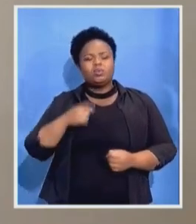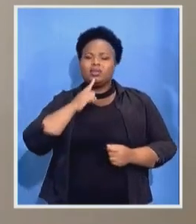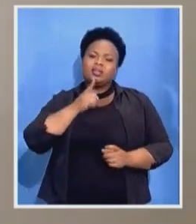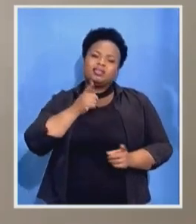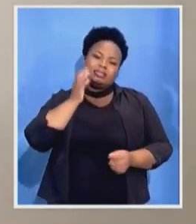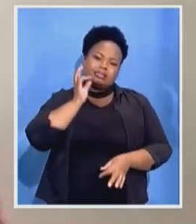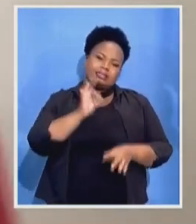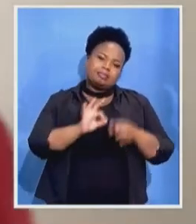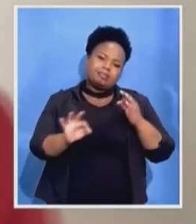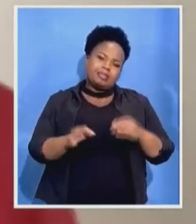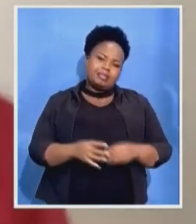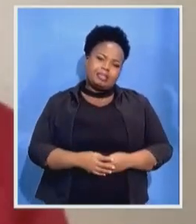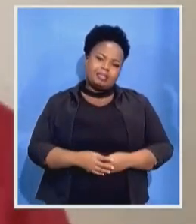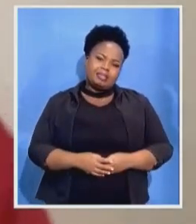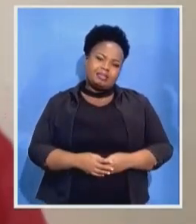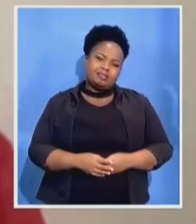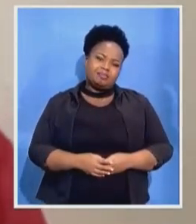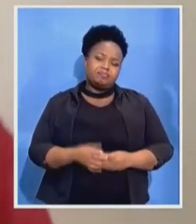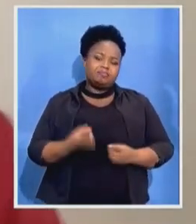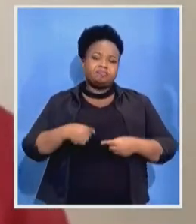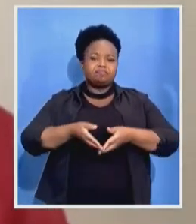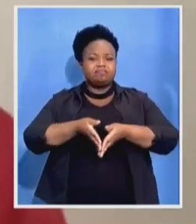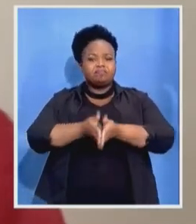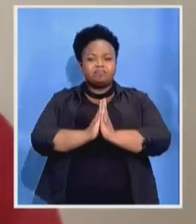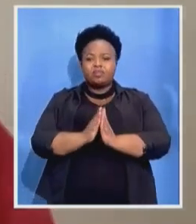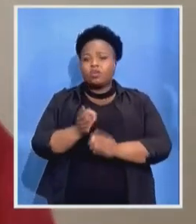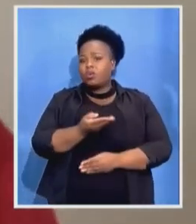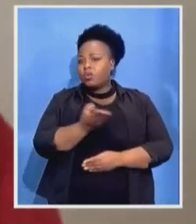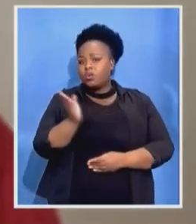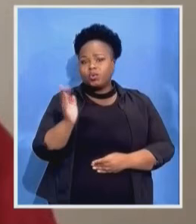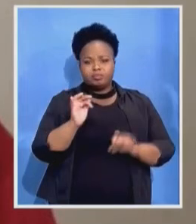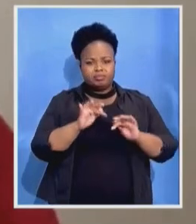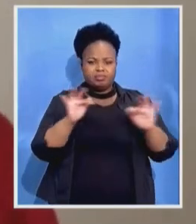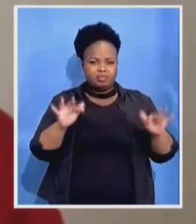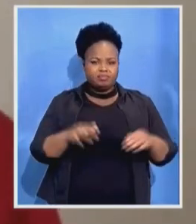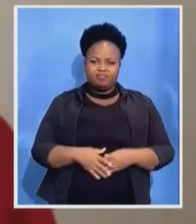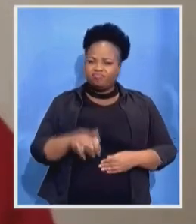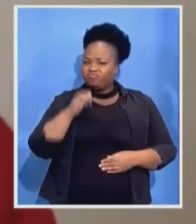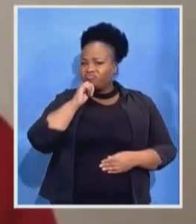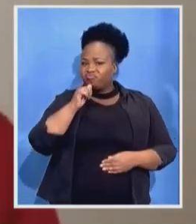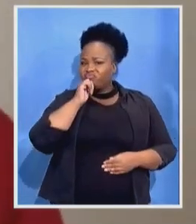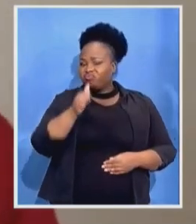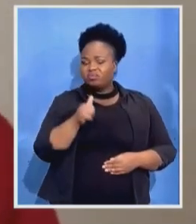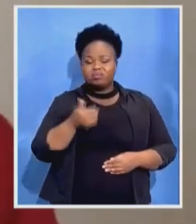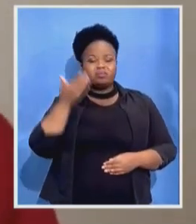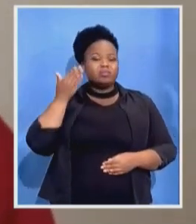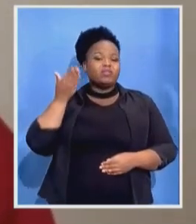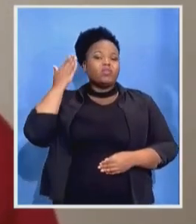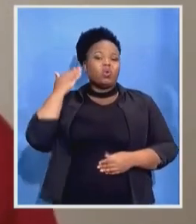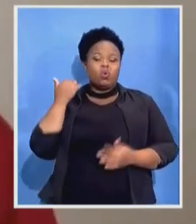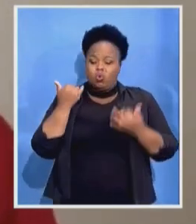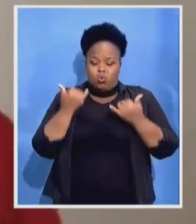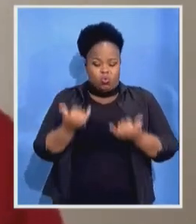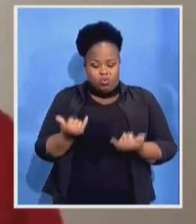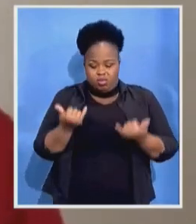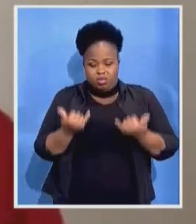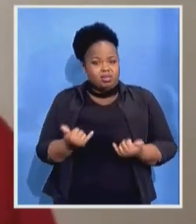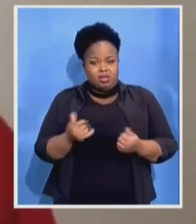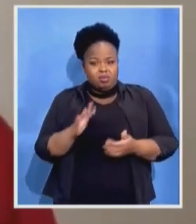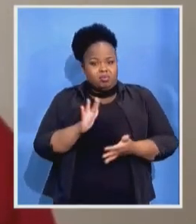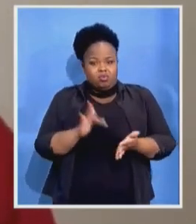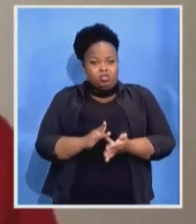everyone, irrespective of your current or your previous position or station in life, to cooperate with the Zondo